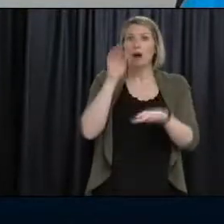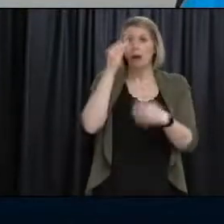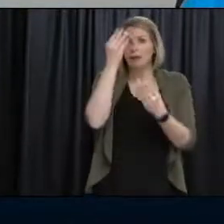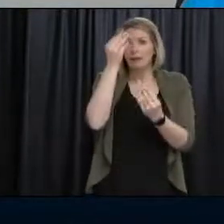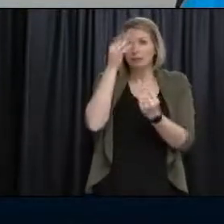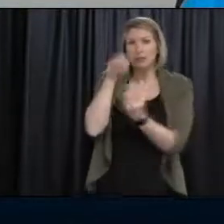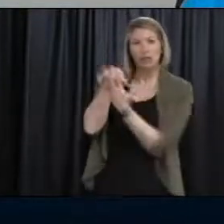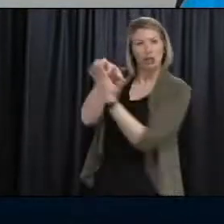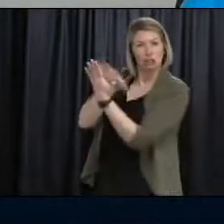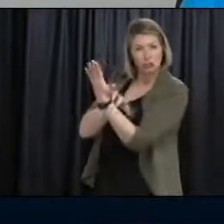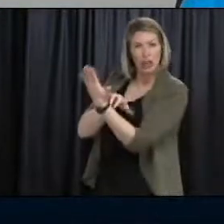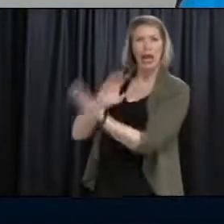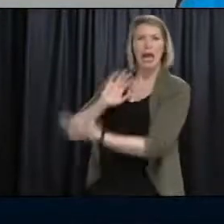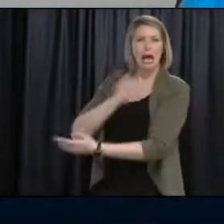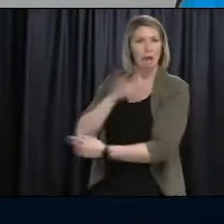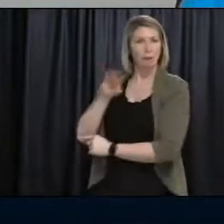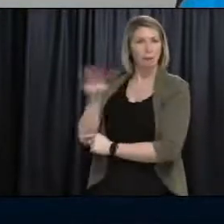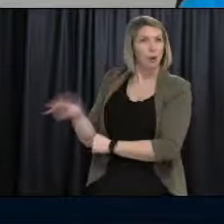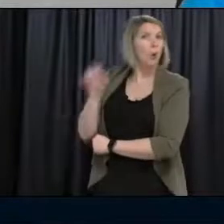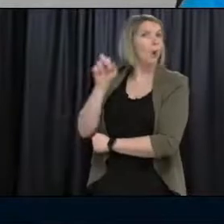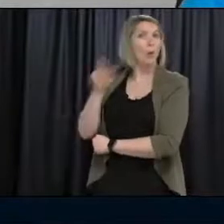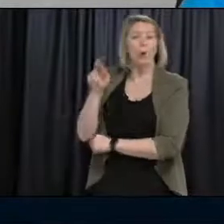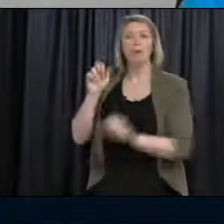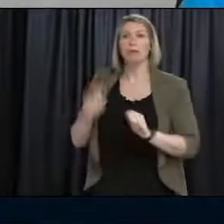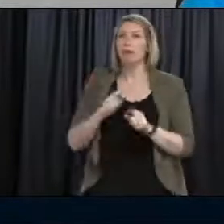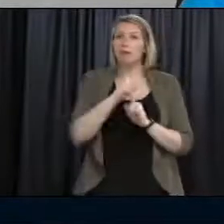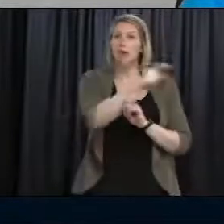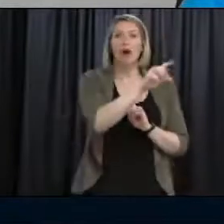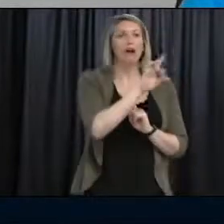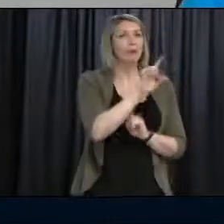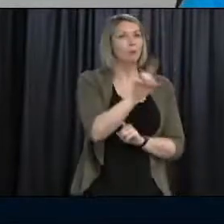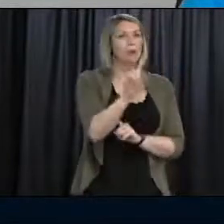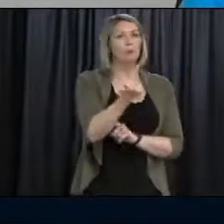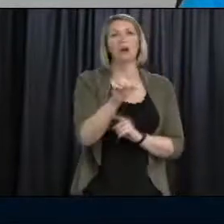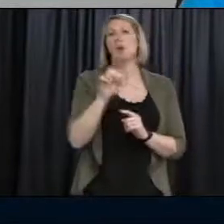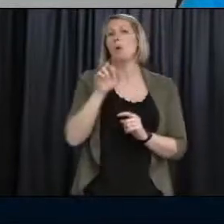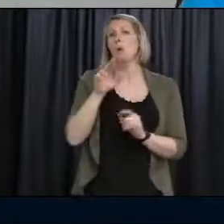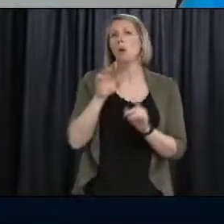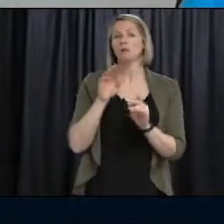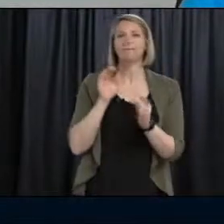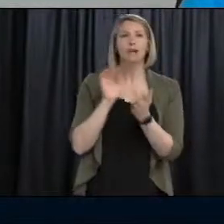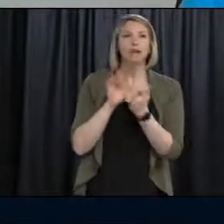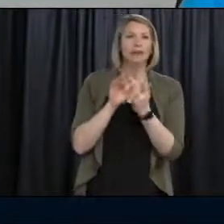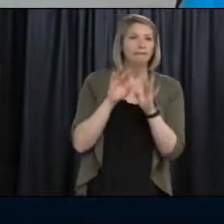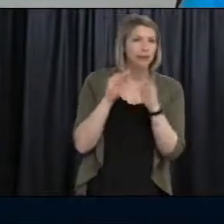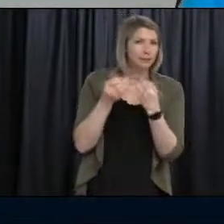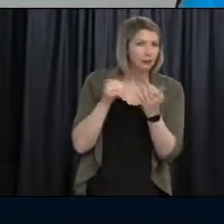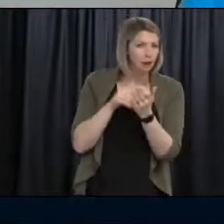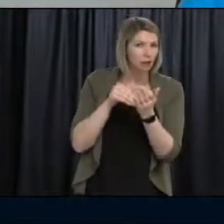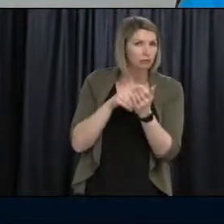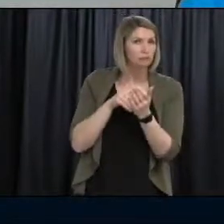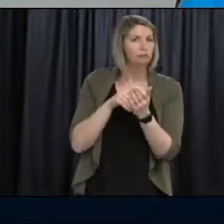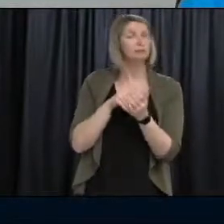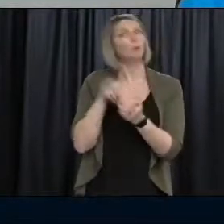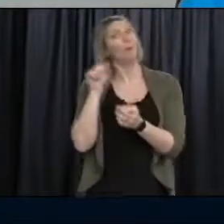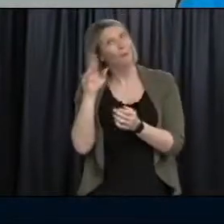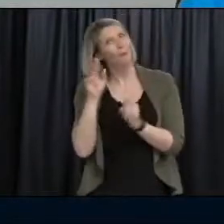can either go to 811, or you can talk to your medical provider or go to the emergency department if it's